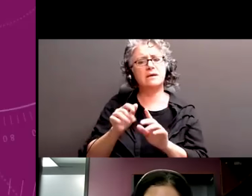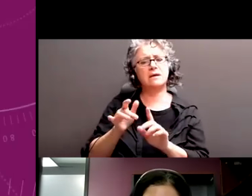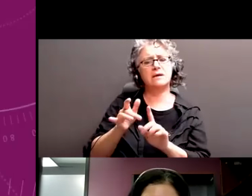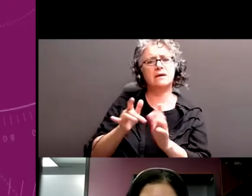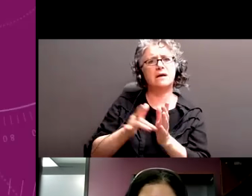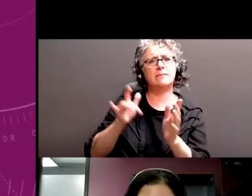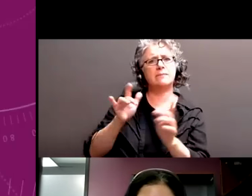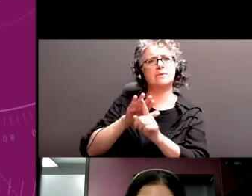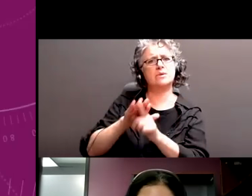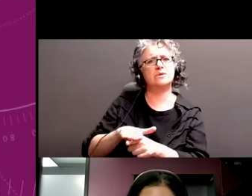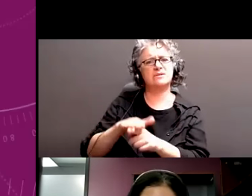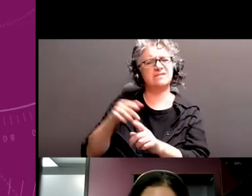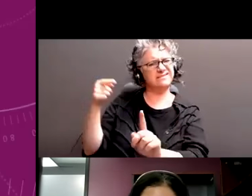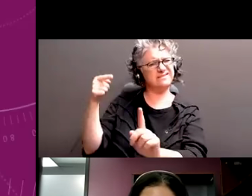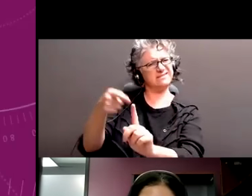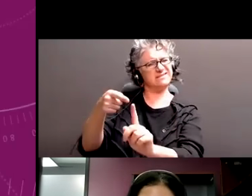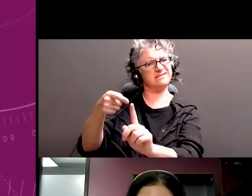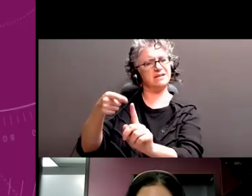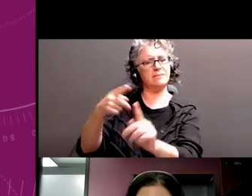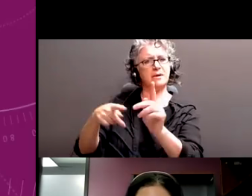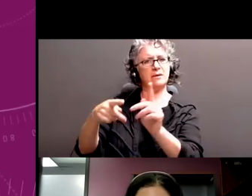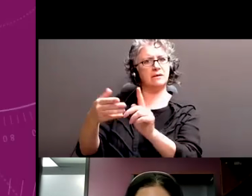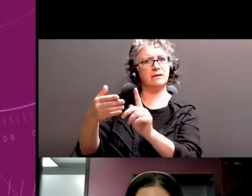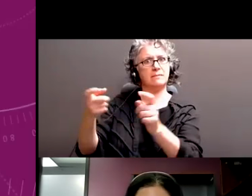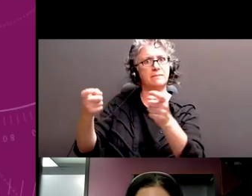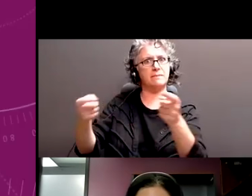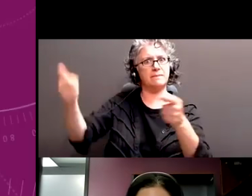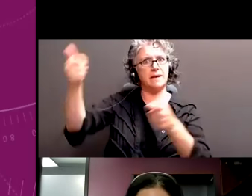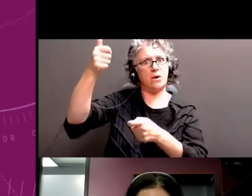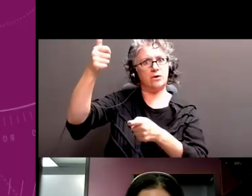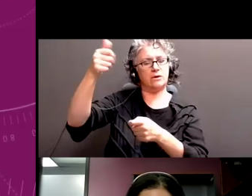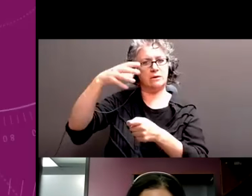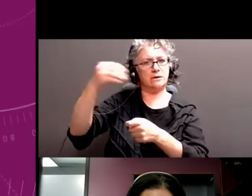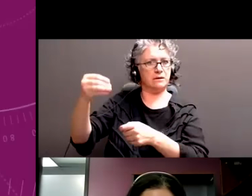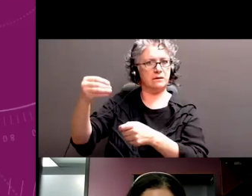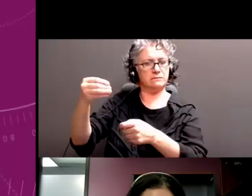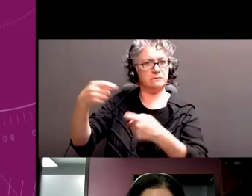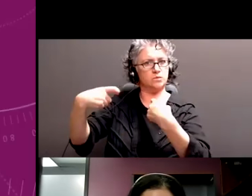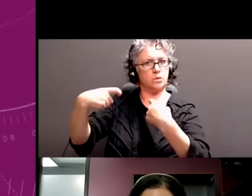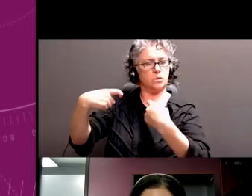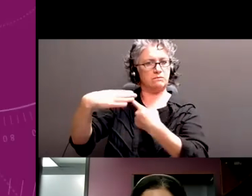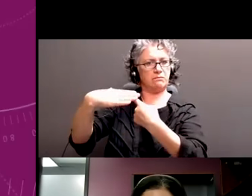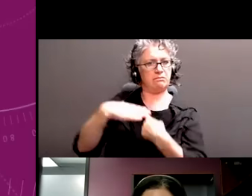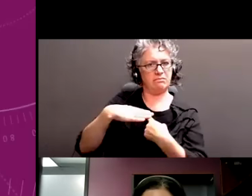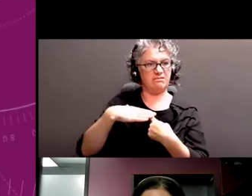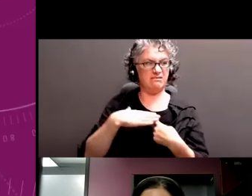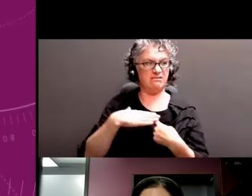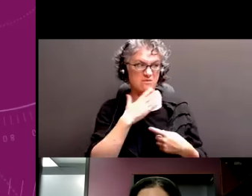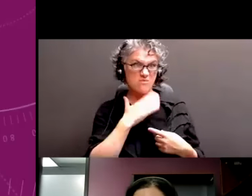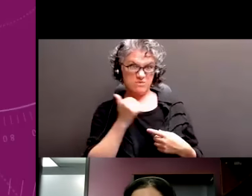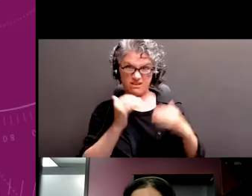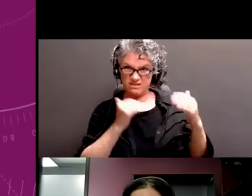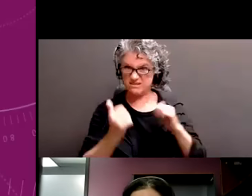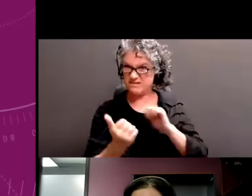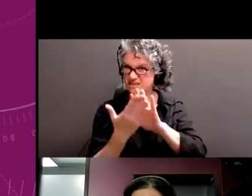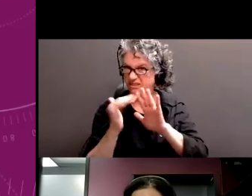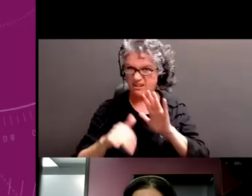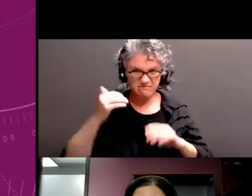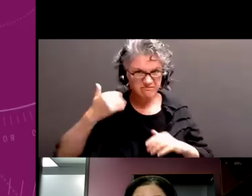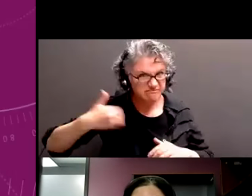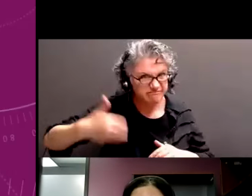relationship. So these are the situations that older adults are facing. Some older adults are quarantined and